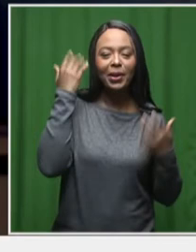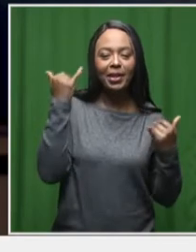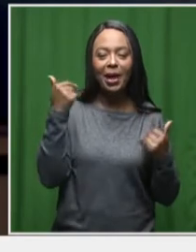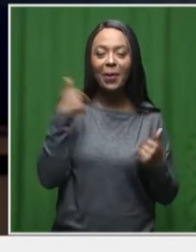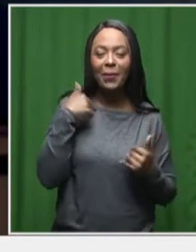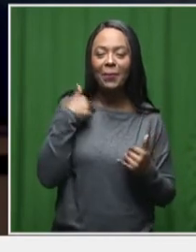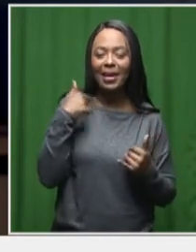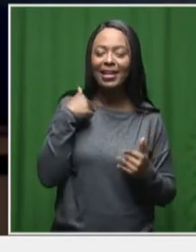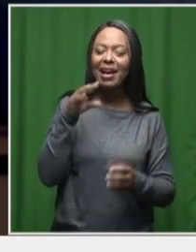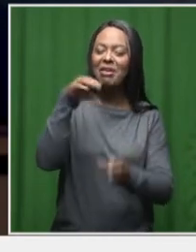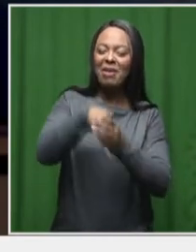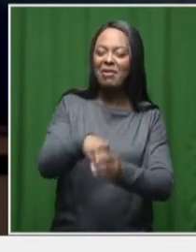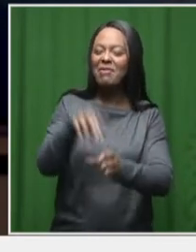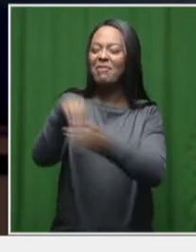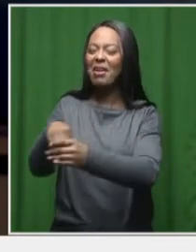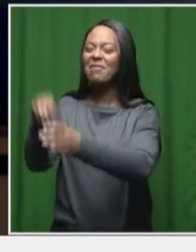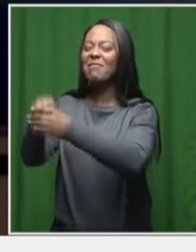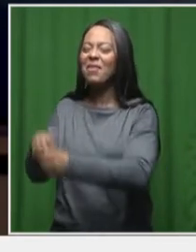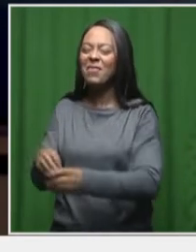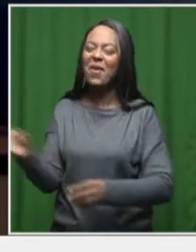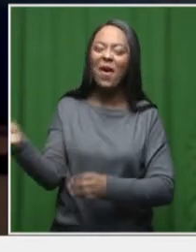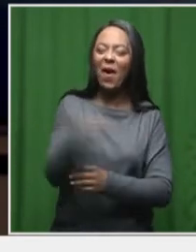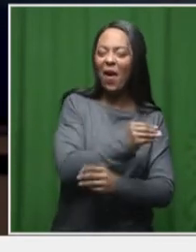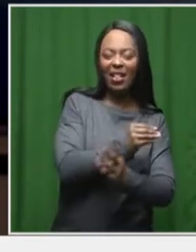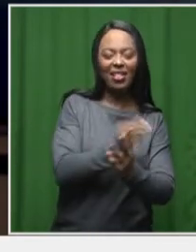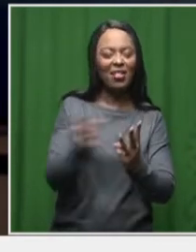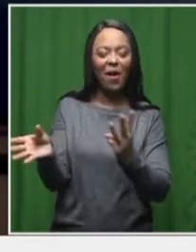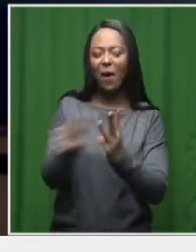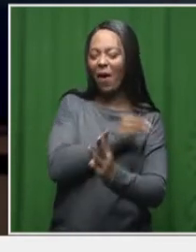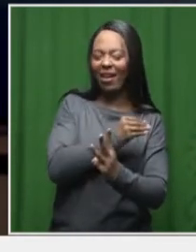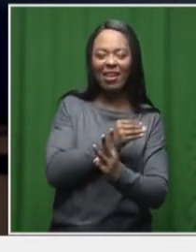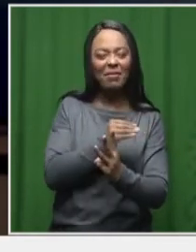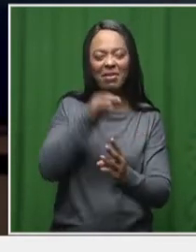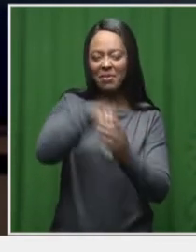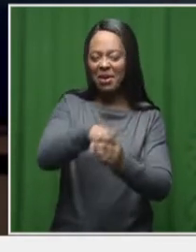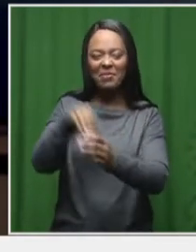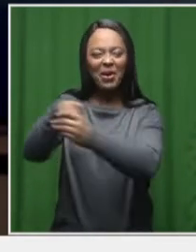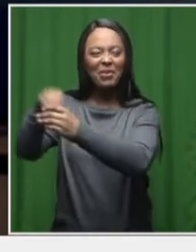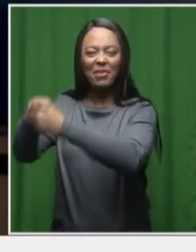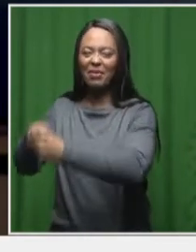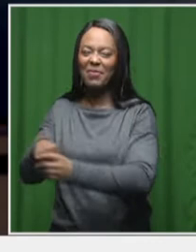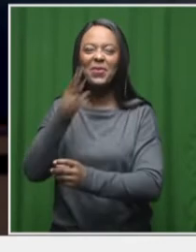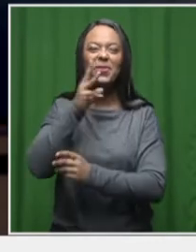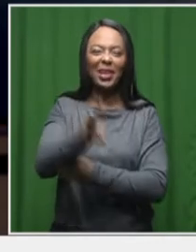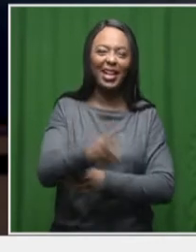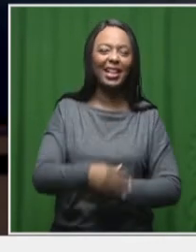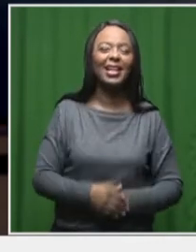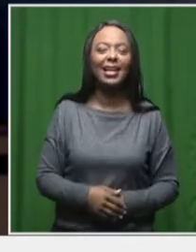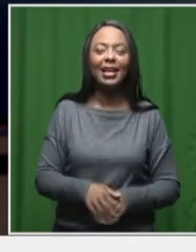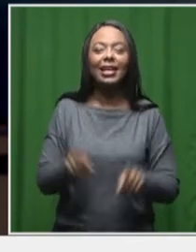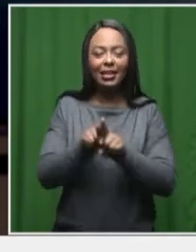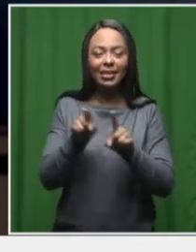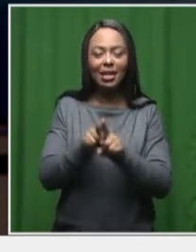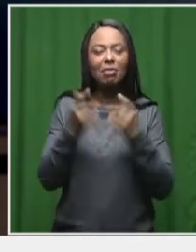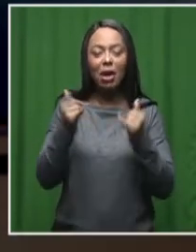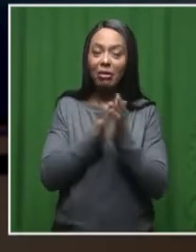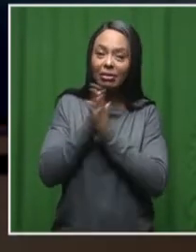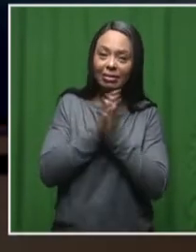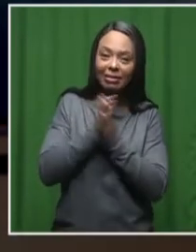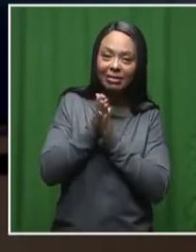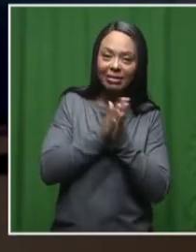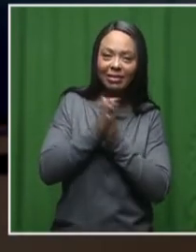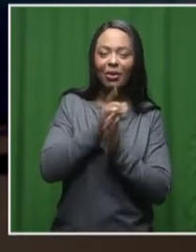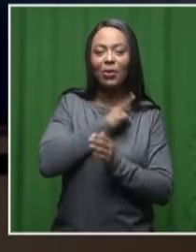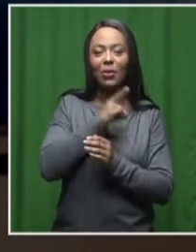the mishmash of all of them. You know, I'm going to be straddling all the three of them. And so I'm looking forward, really, because we have